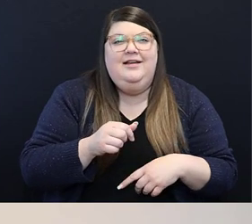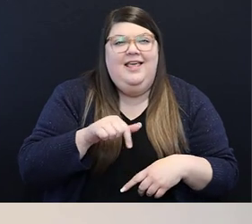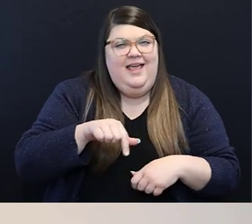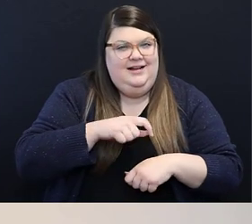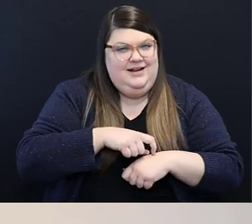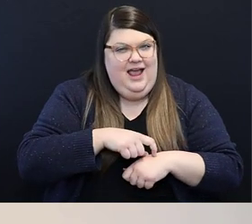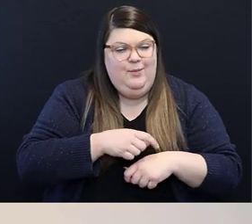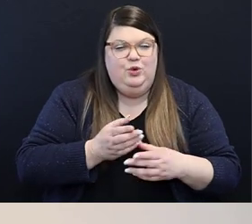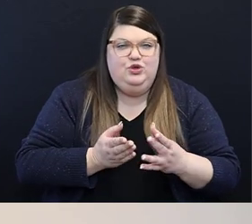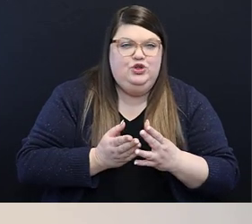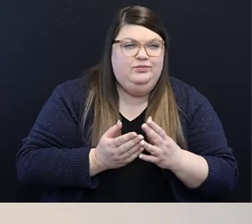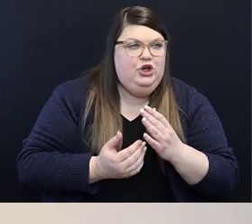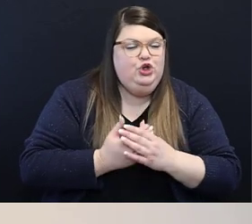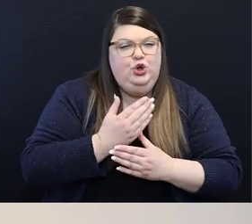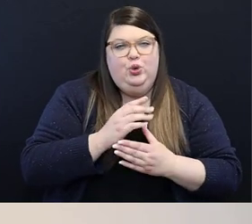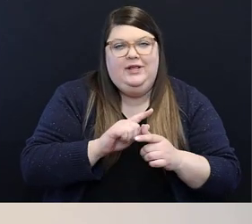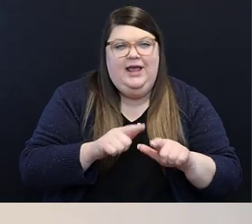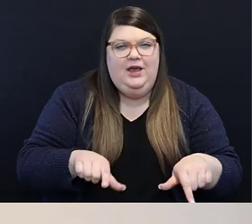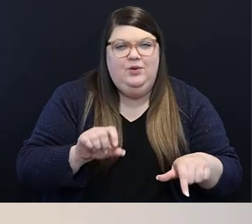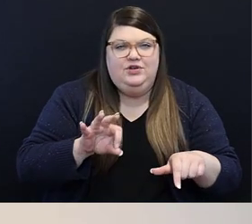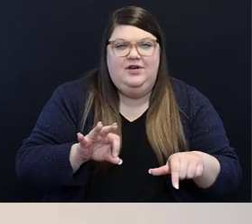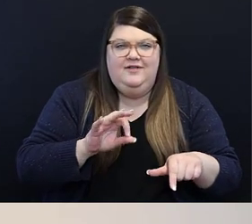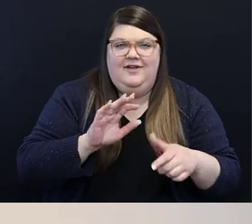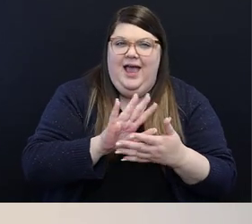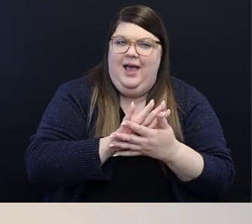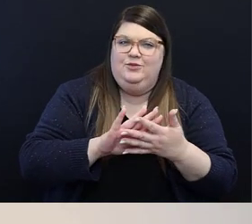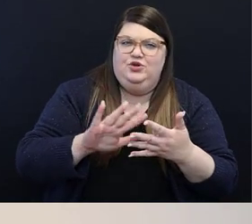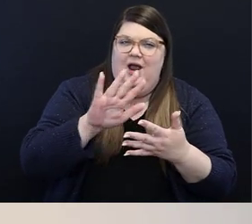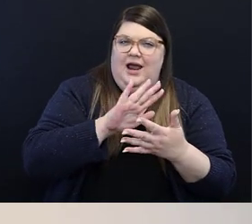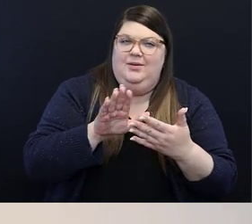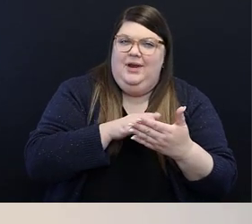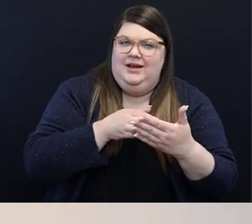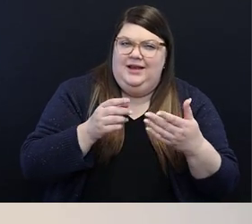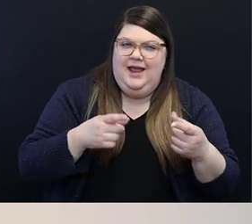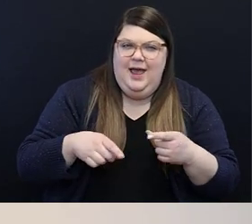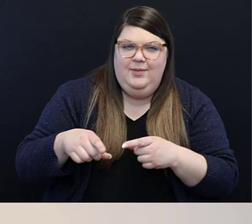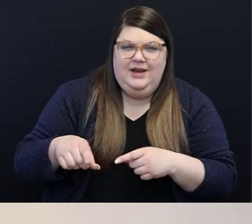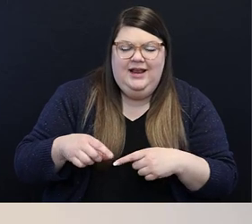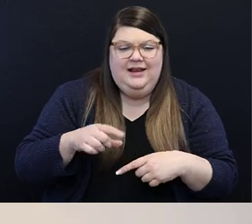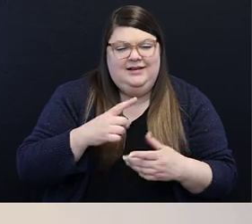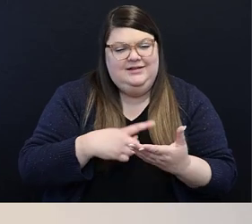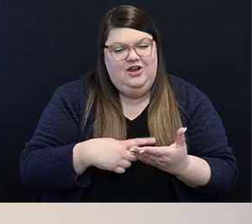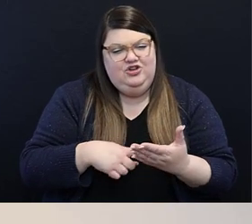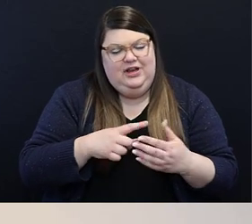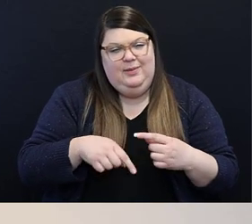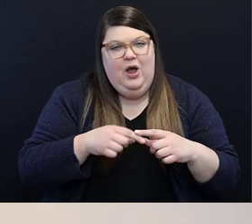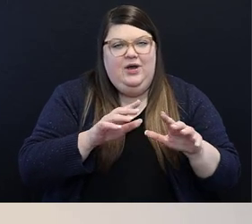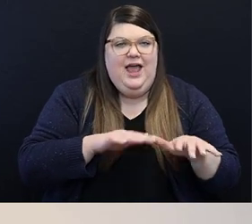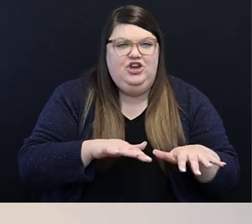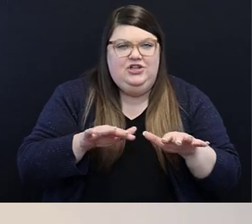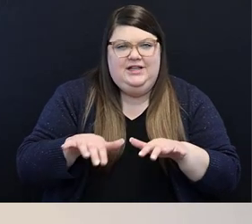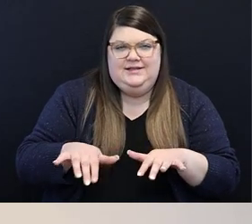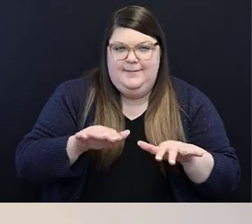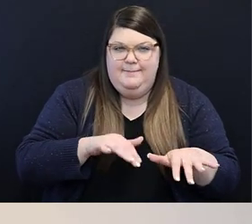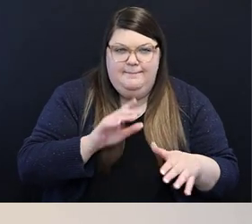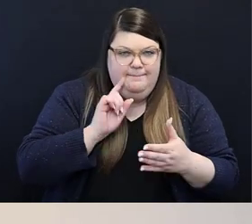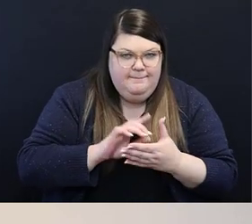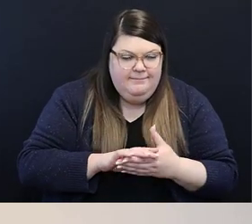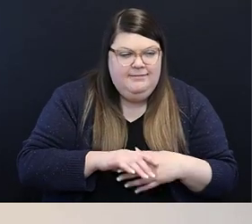was this new kind of newish language of abstract painting happening. It was the discussion around casualism